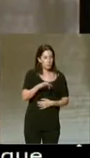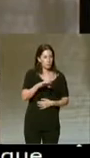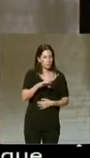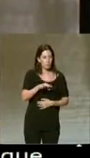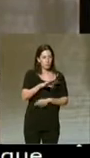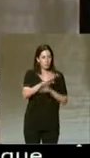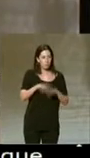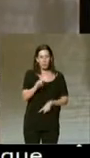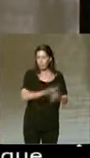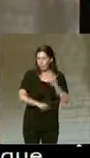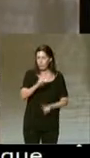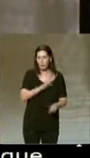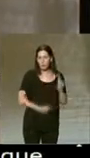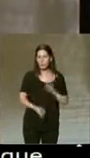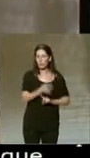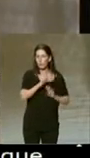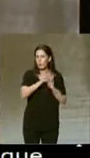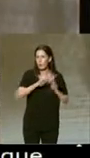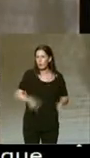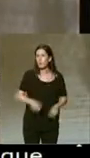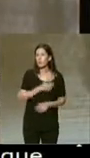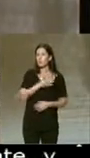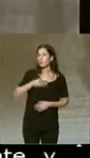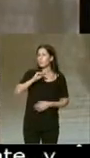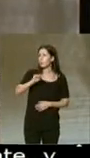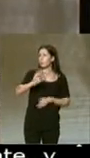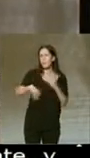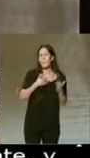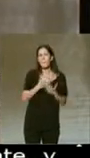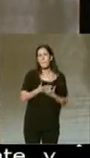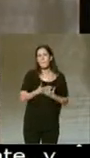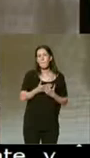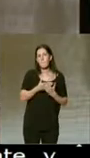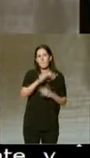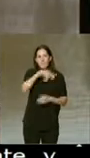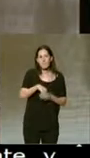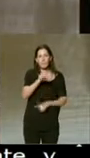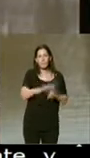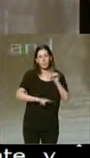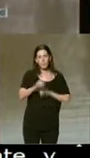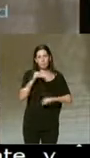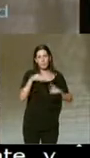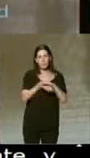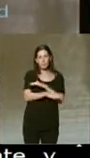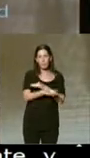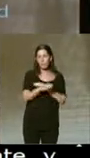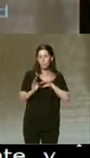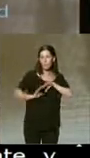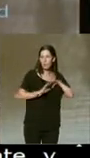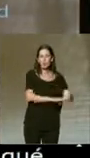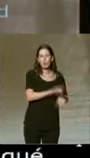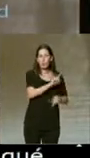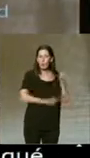negatively impact an already available accessibility, and they are a drawback along those lines. So my question is, up to what